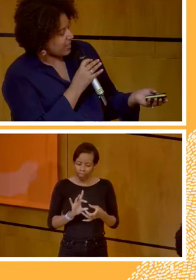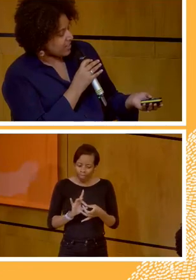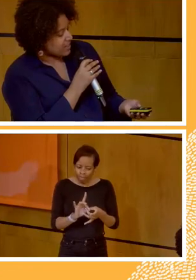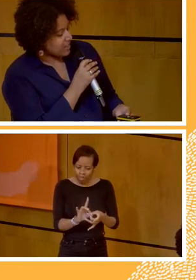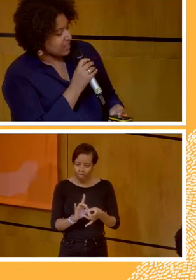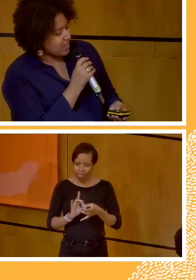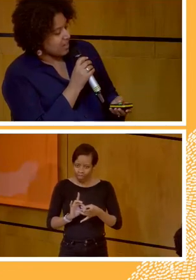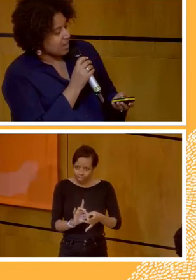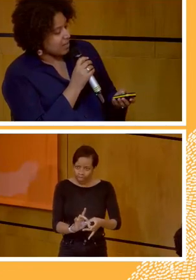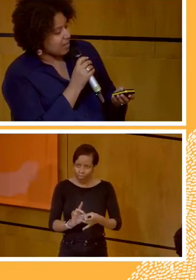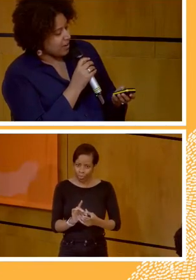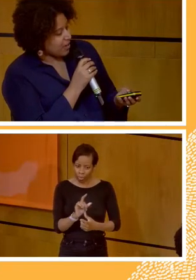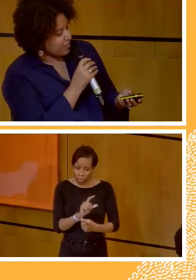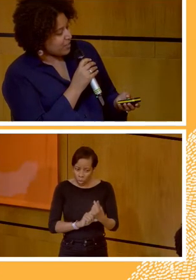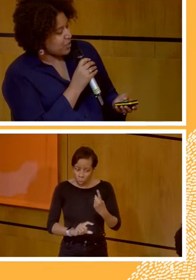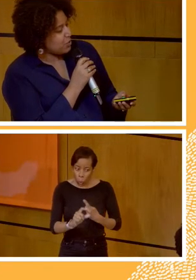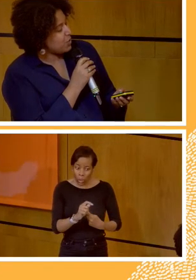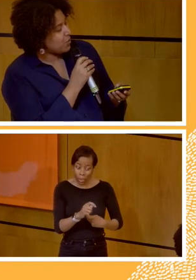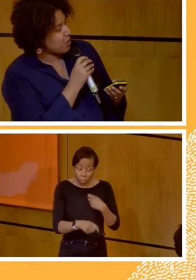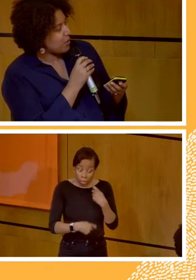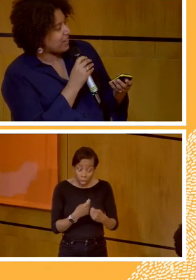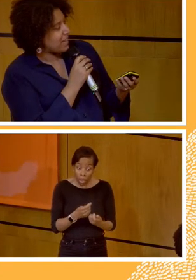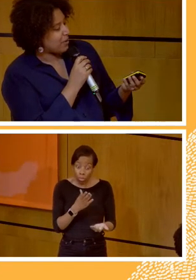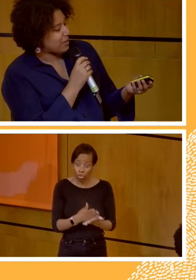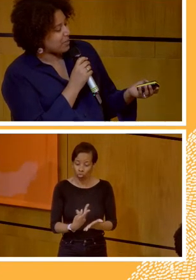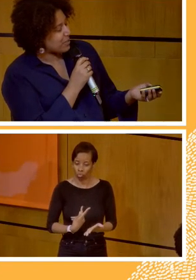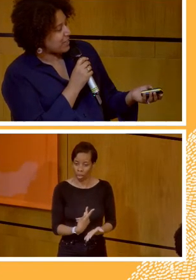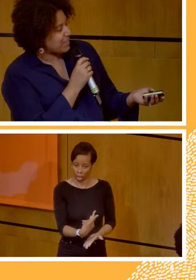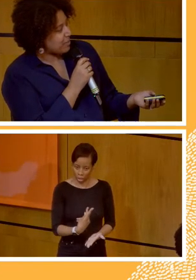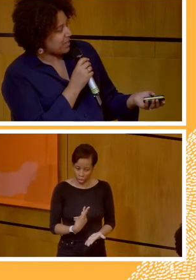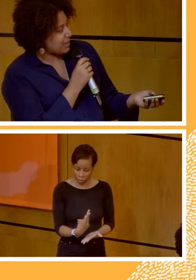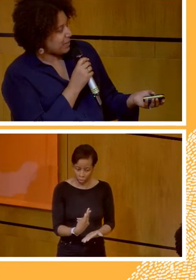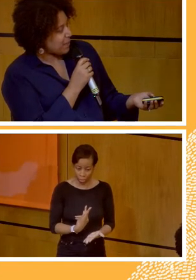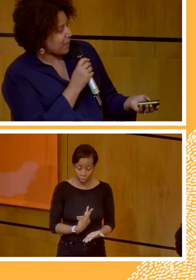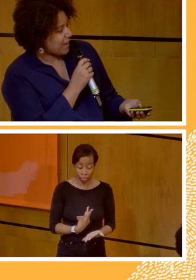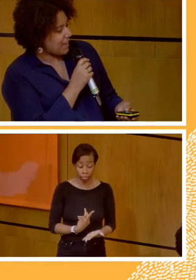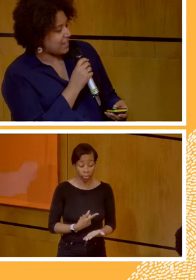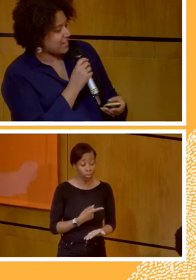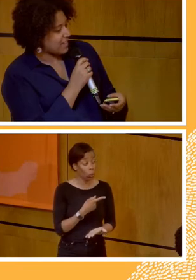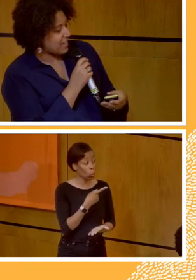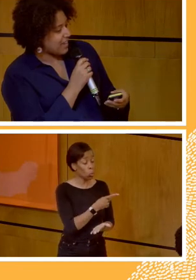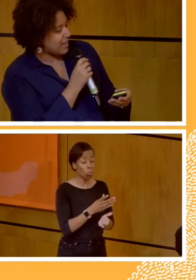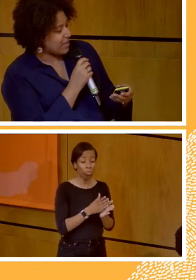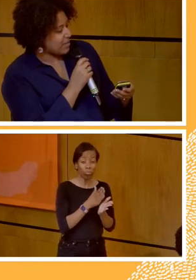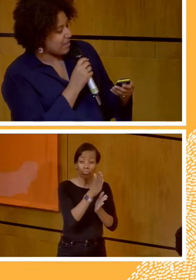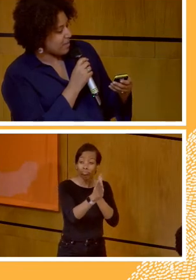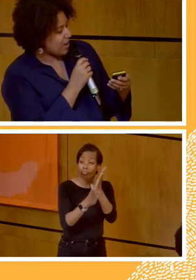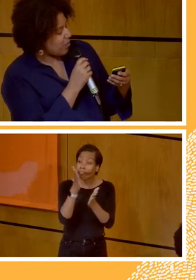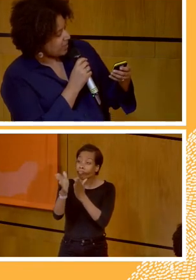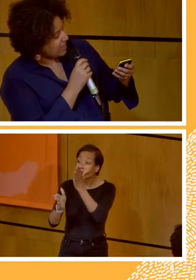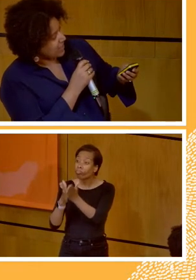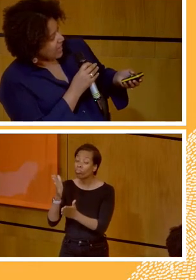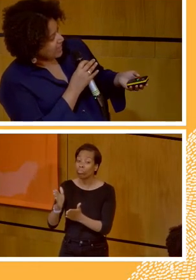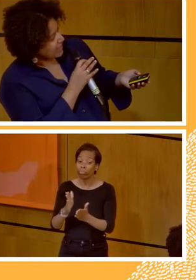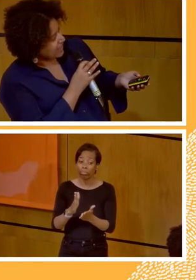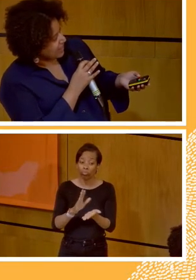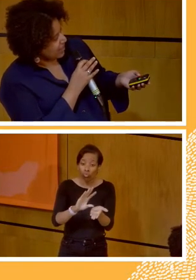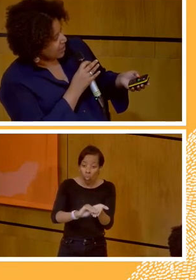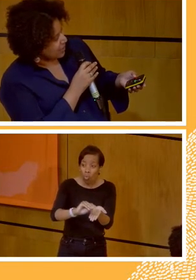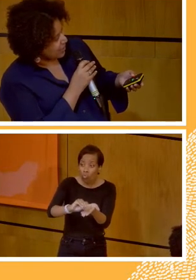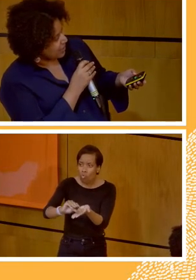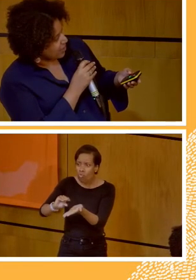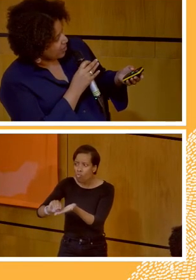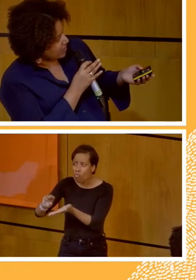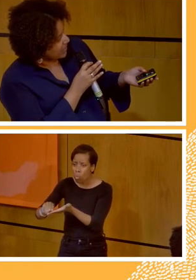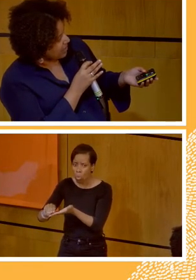a podcast, very often you don't know what the outcome is going to be. And I wanted to ask